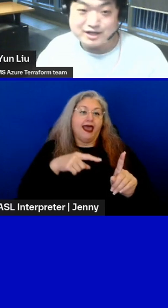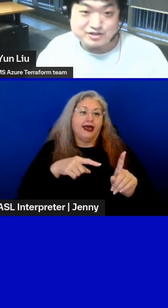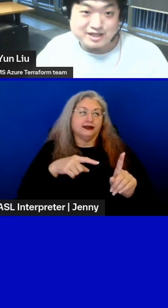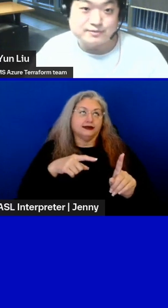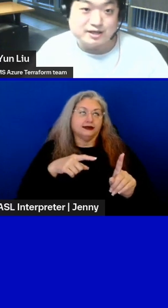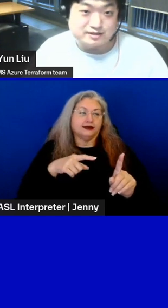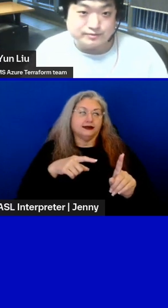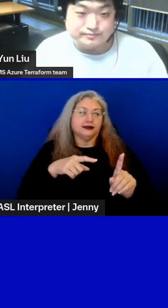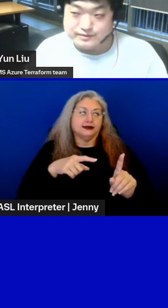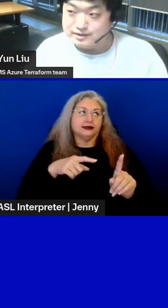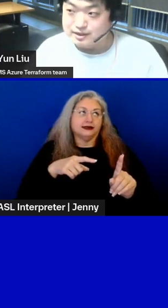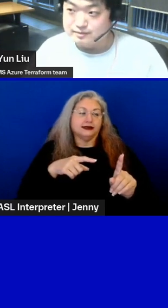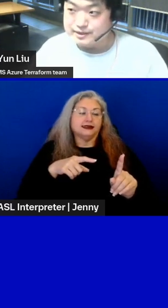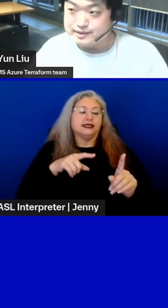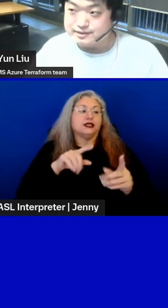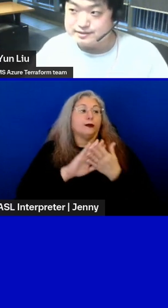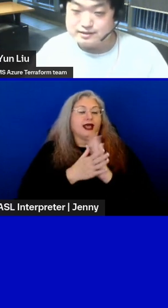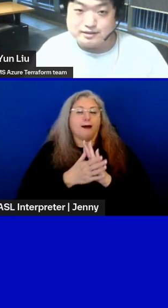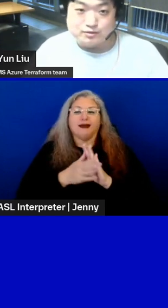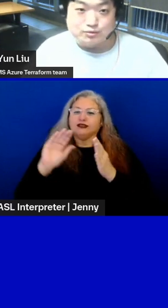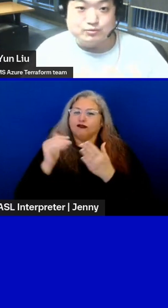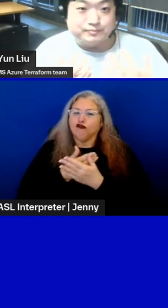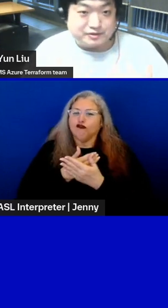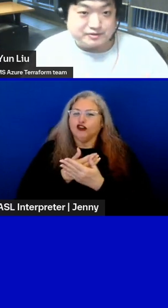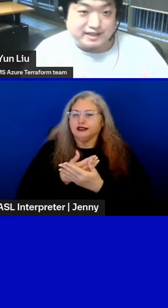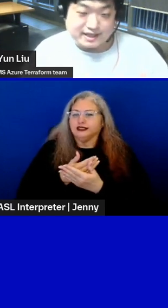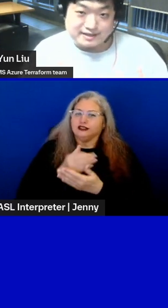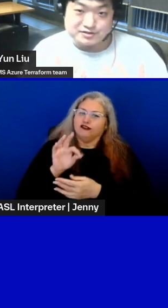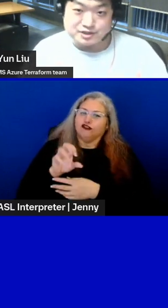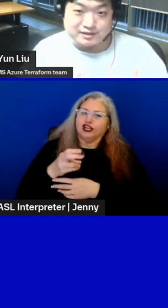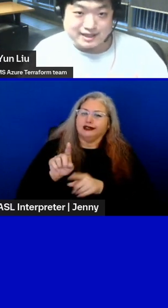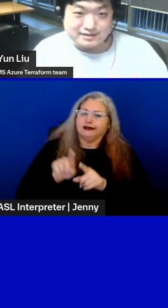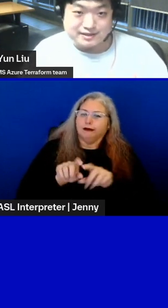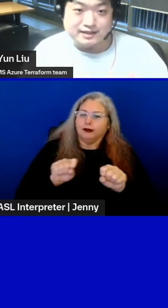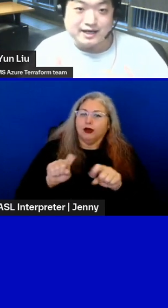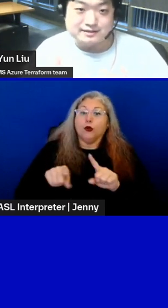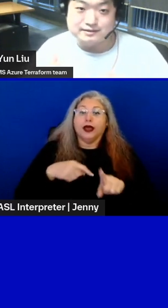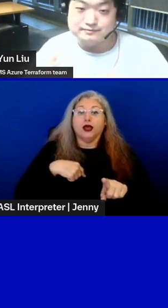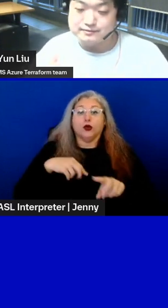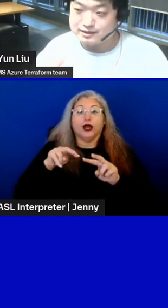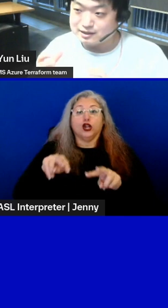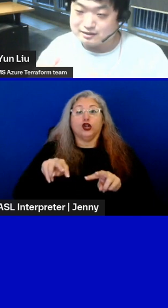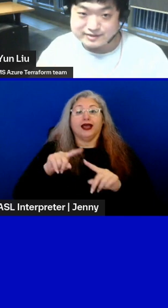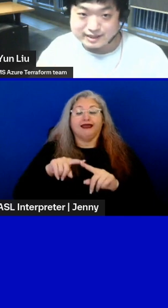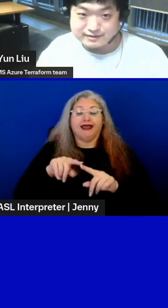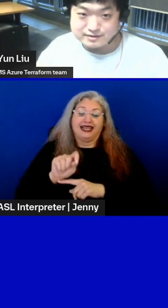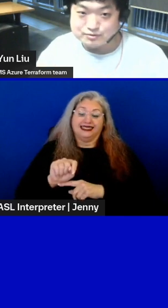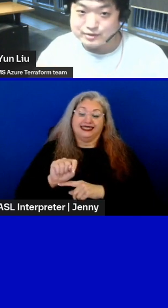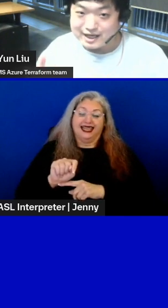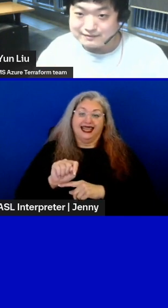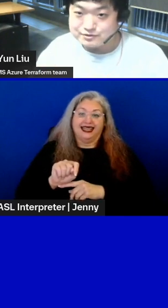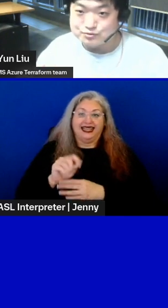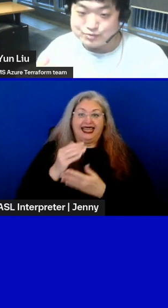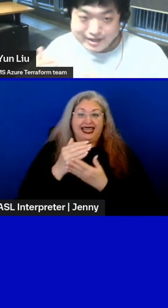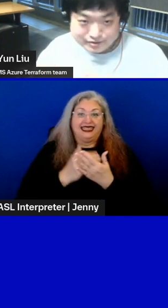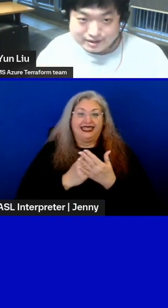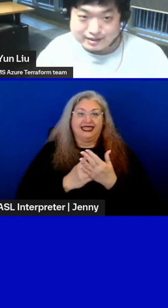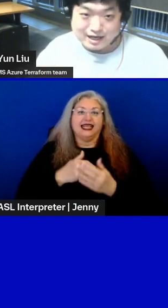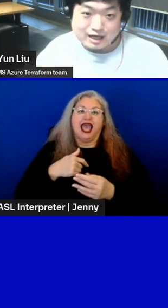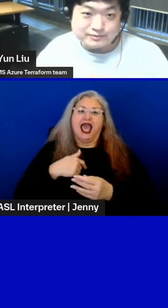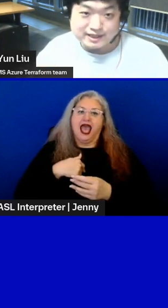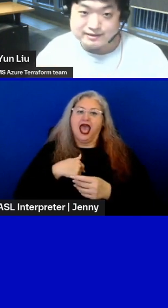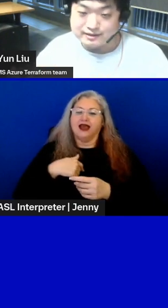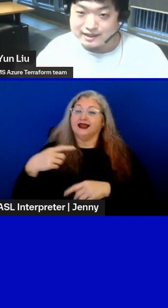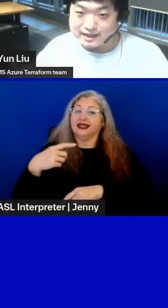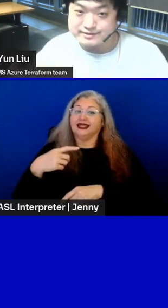as fresh as possible, because when we build the AI search index, it has a cutoff date. So we have to